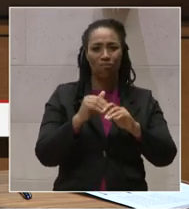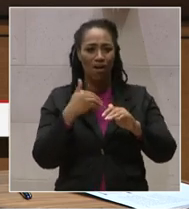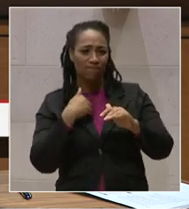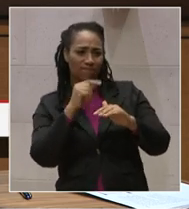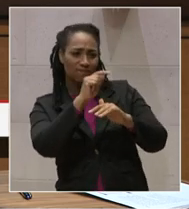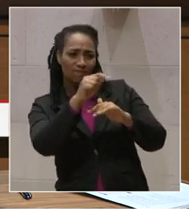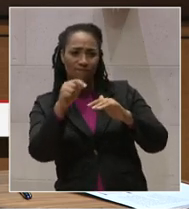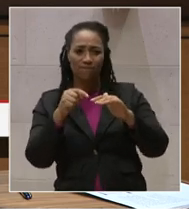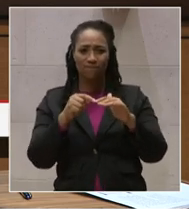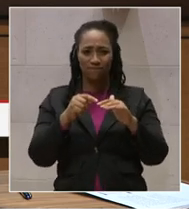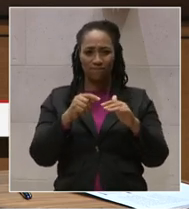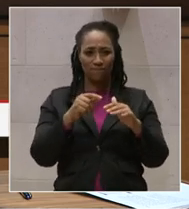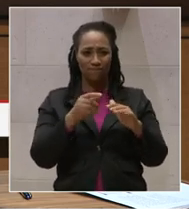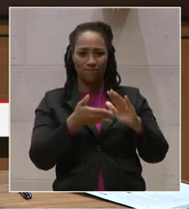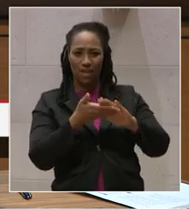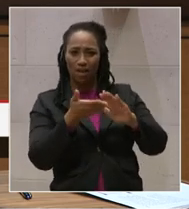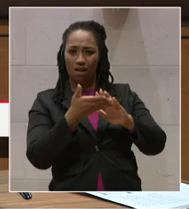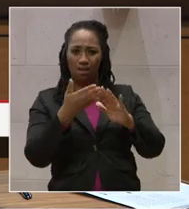underutilized properties.